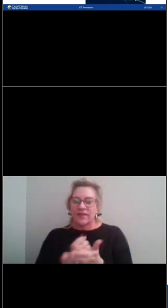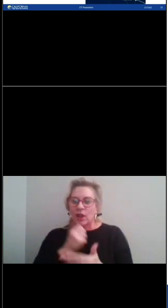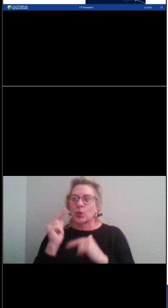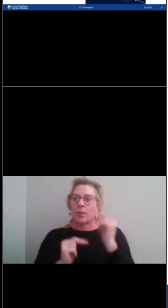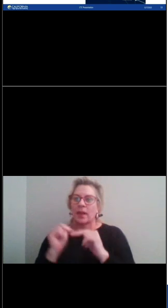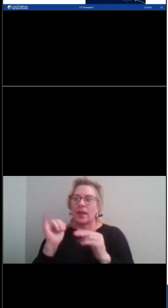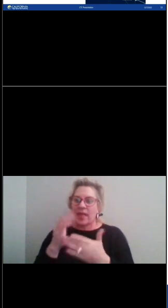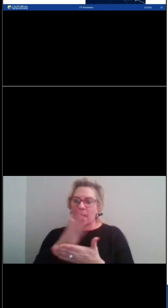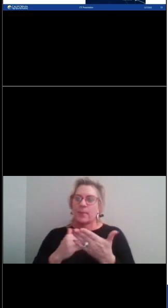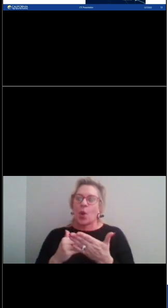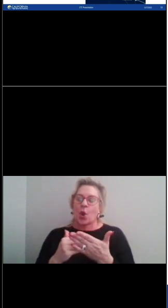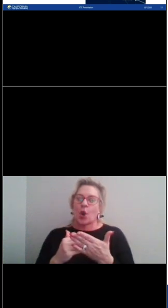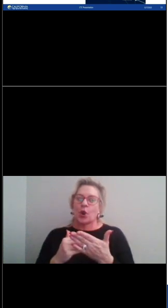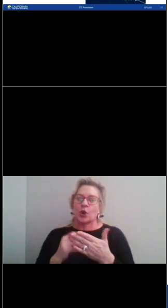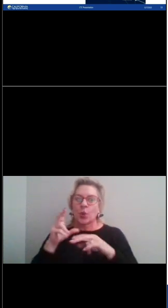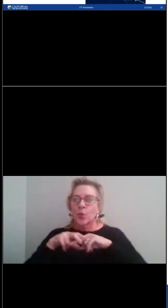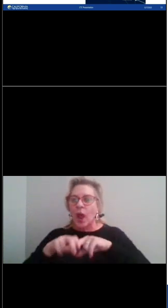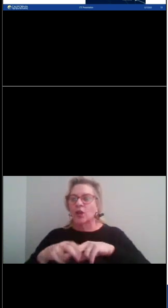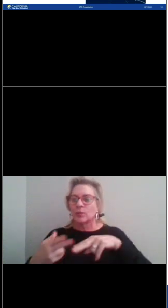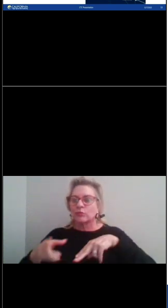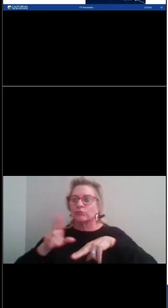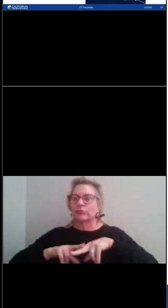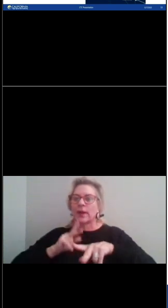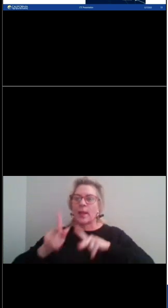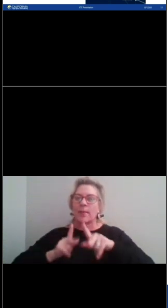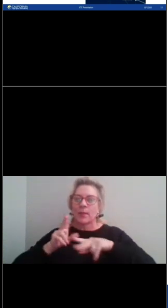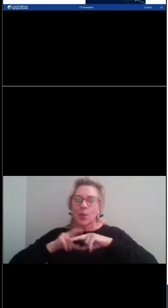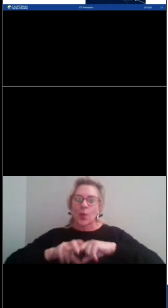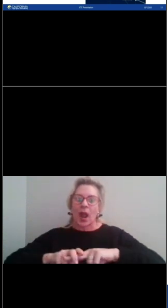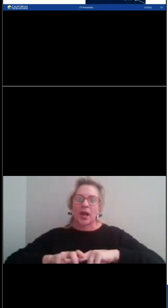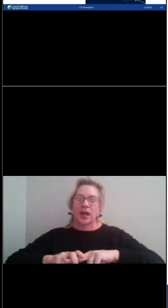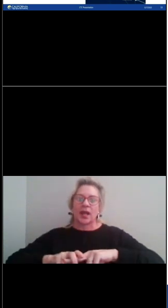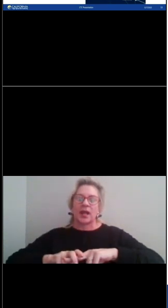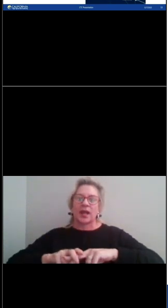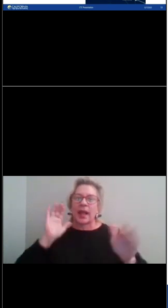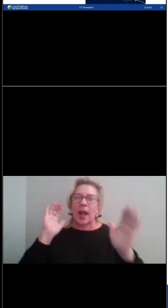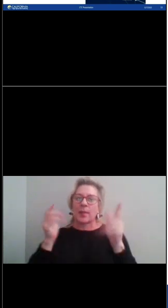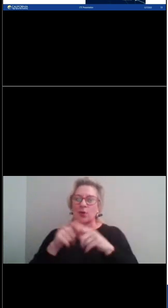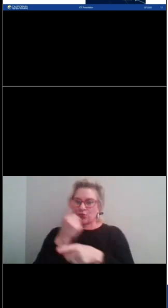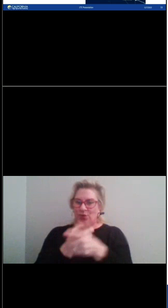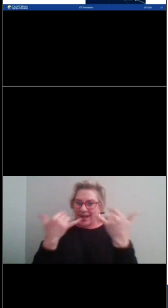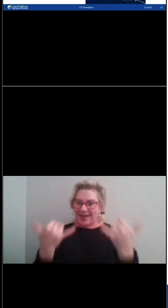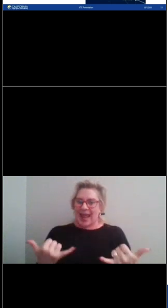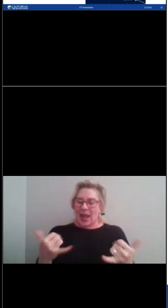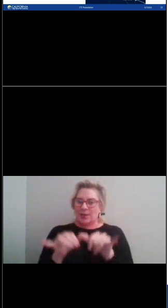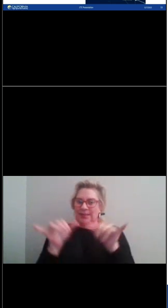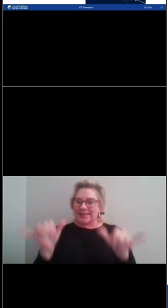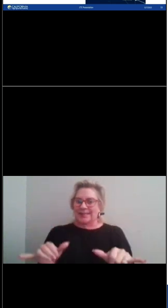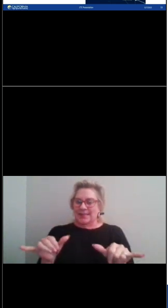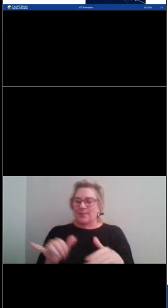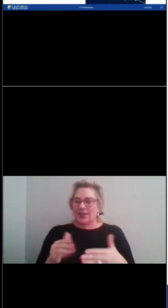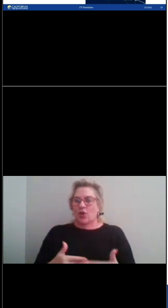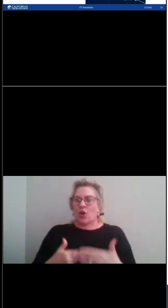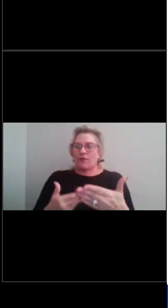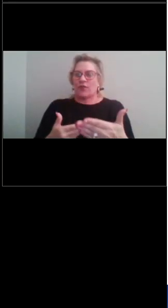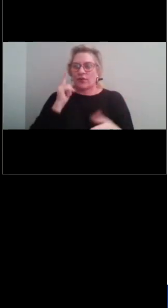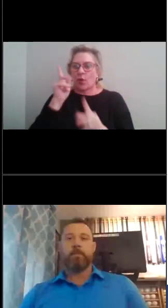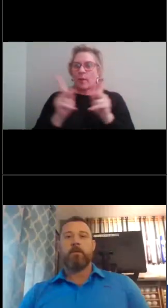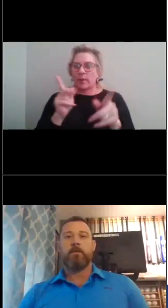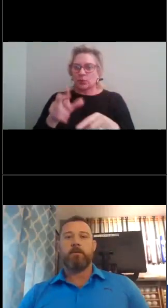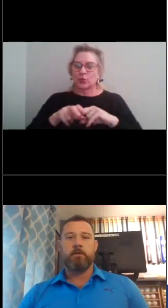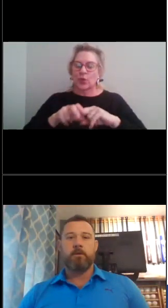segment in terms of ridership increases versus the current rail system or passenger rail system that's offered which